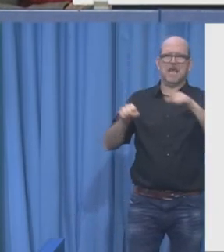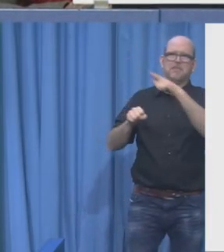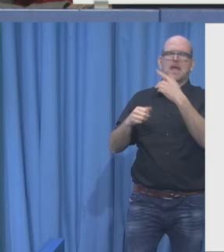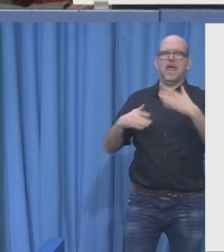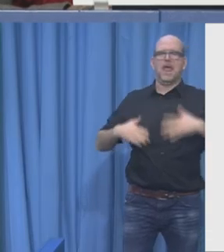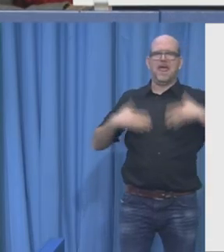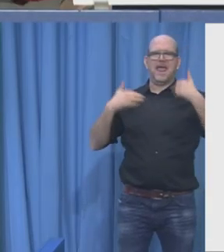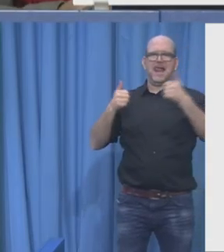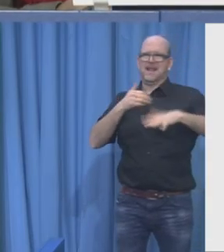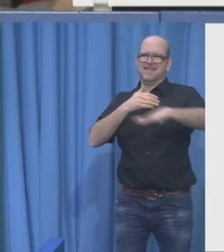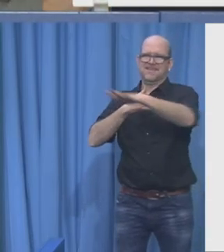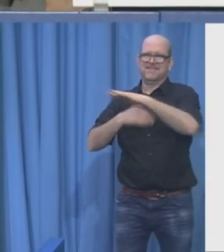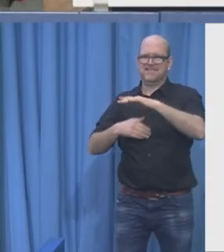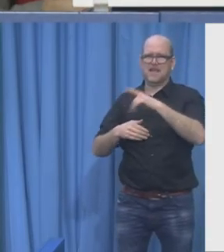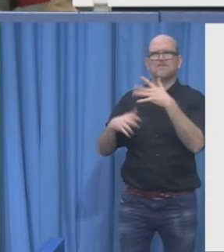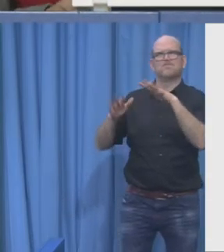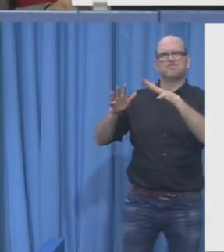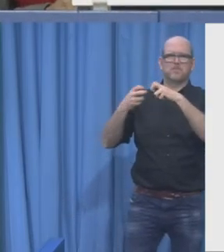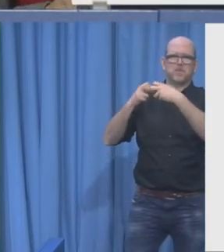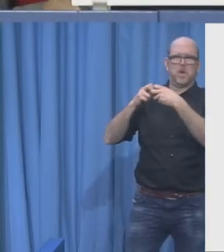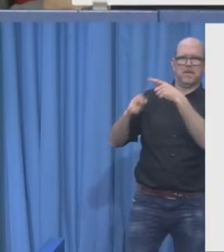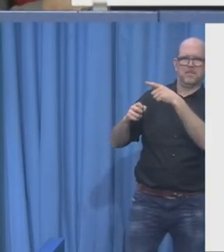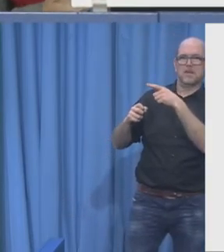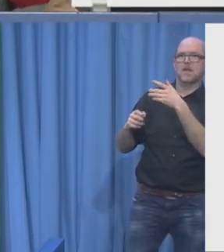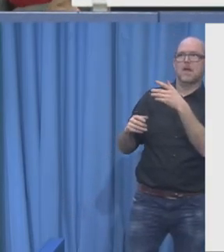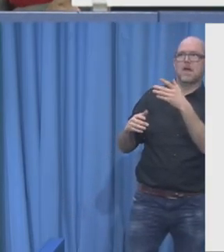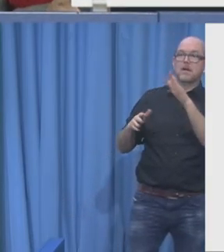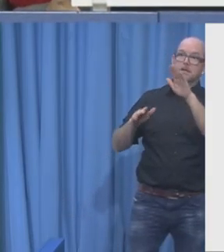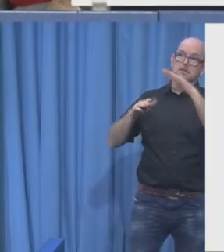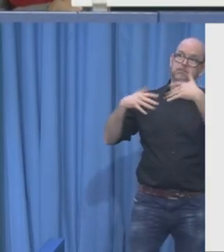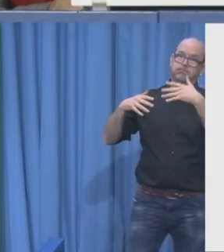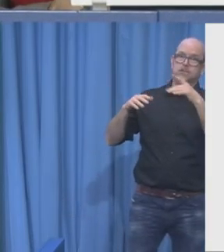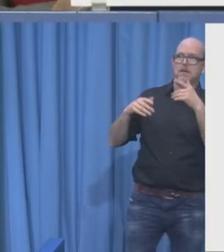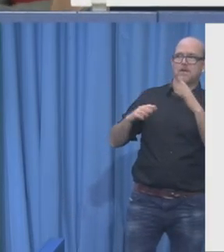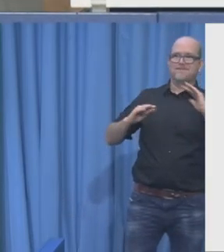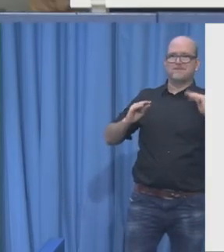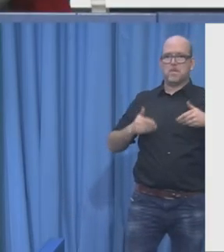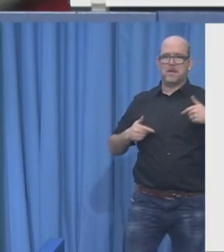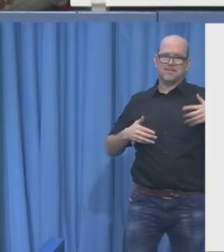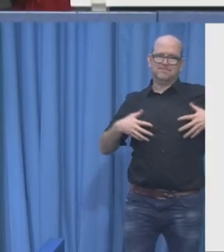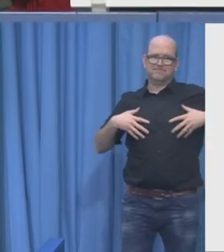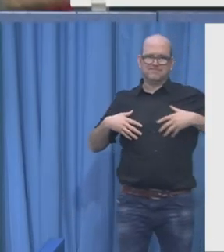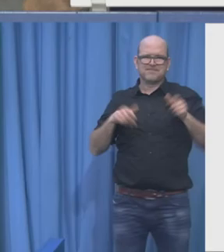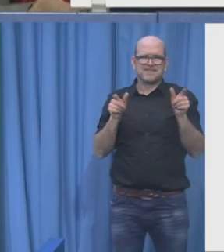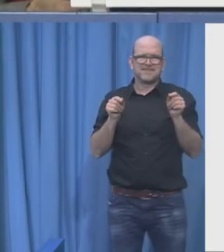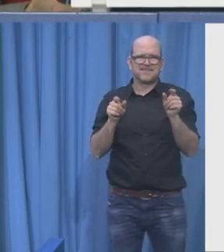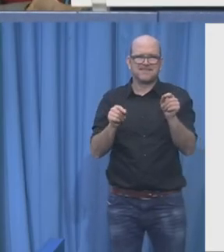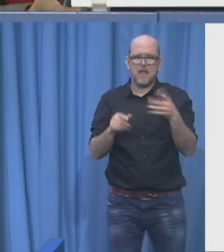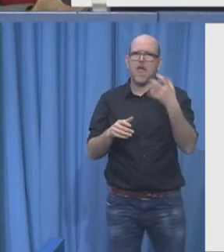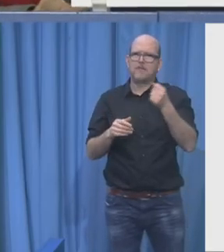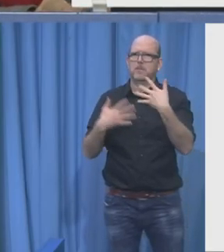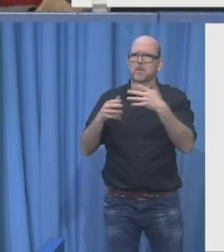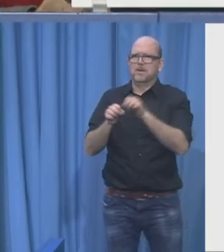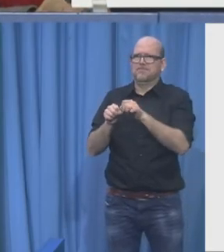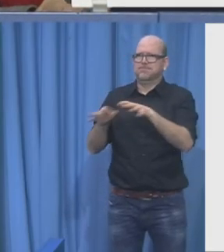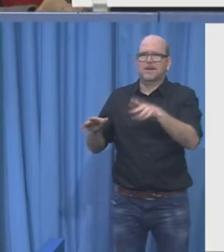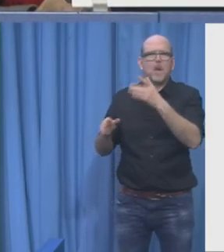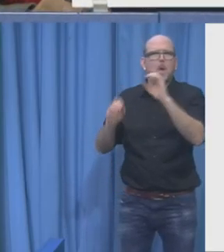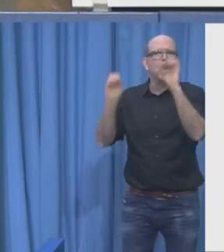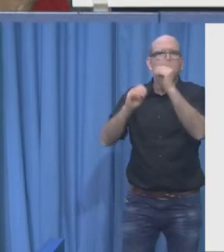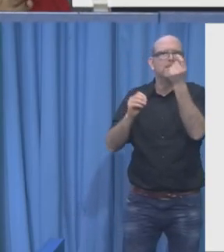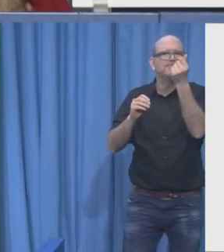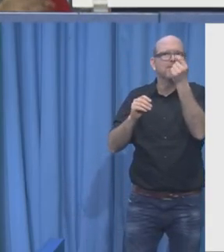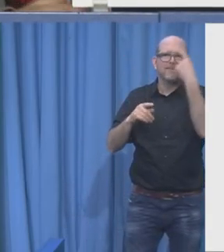America, and also the possibility of giving a job opportunity to people that are normally excluded from the labor market. We